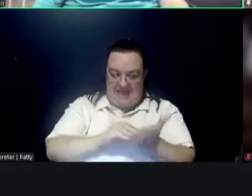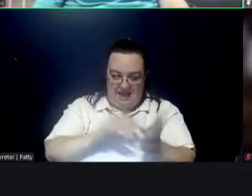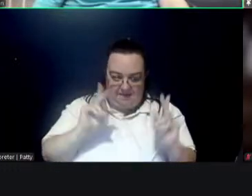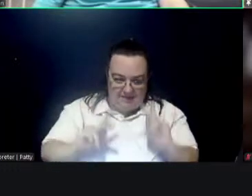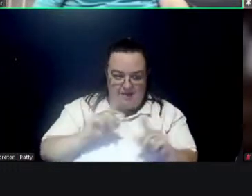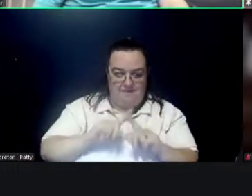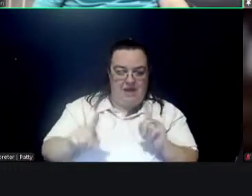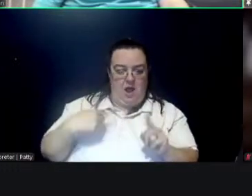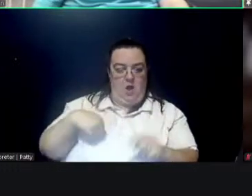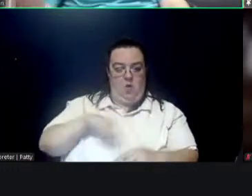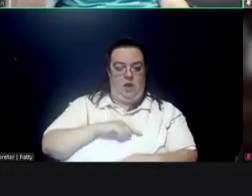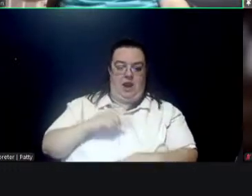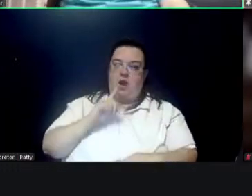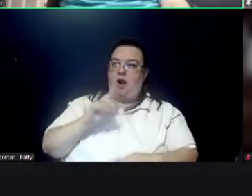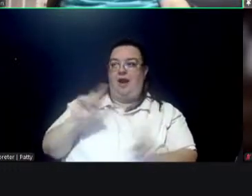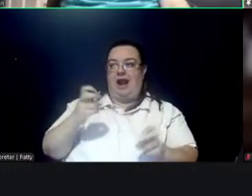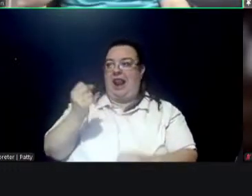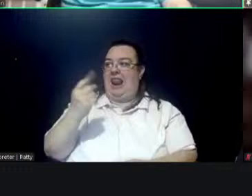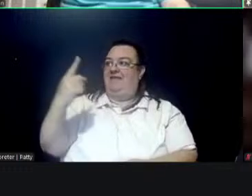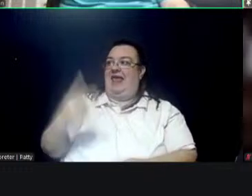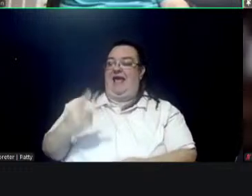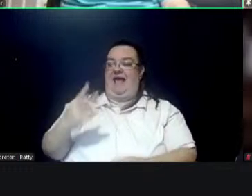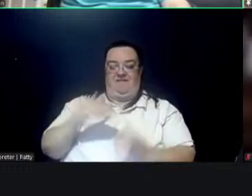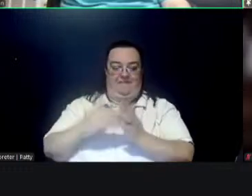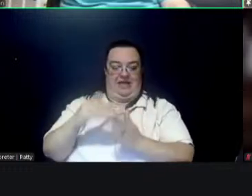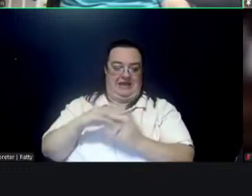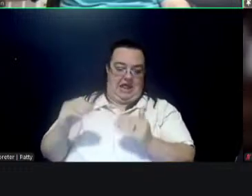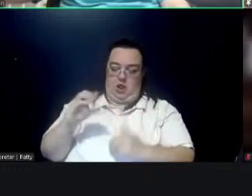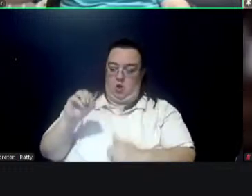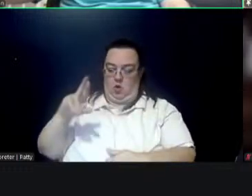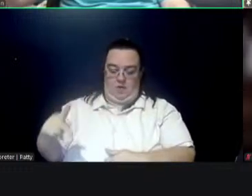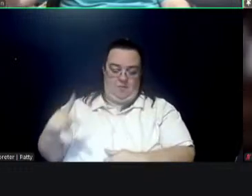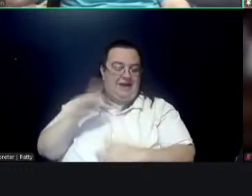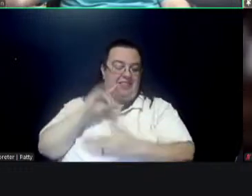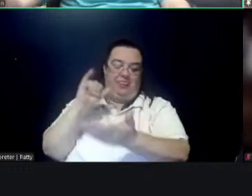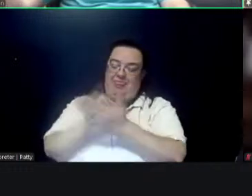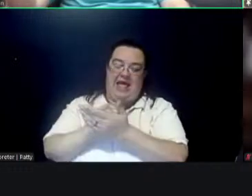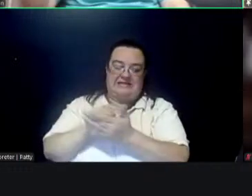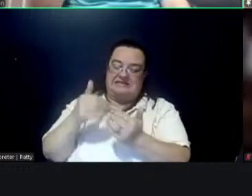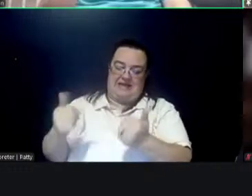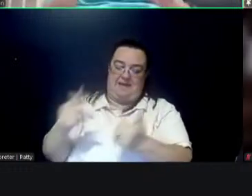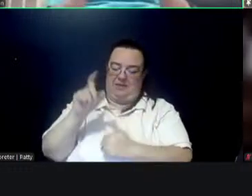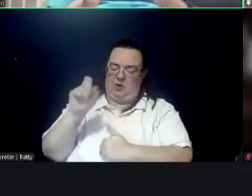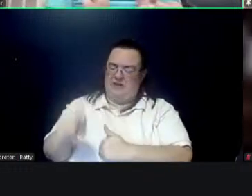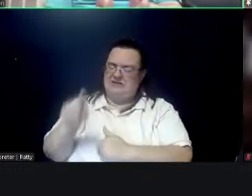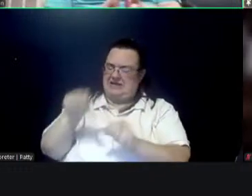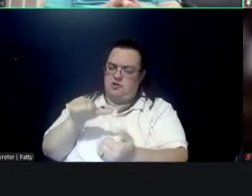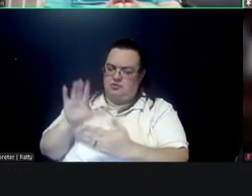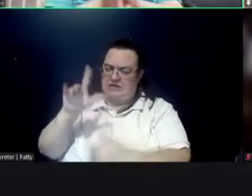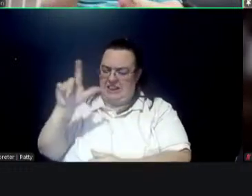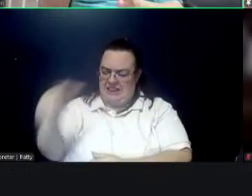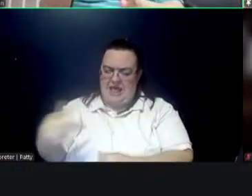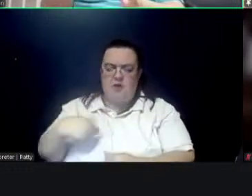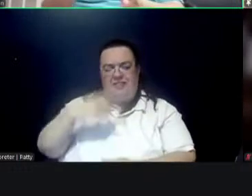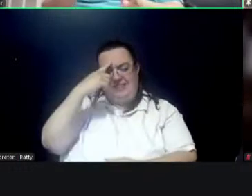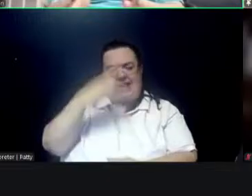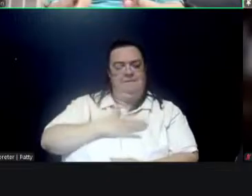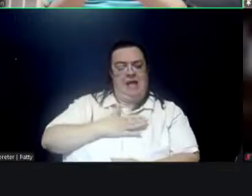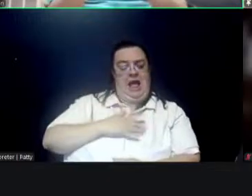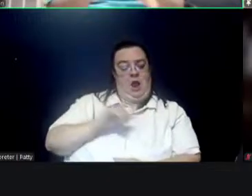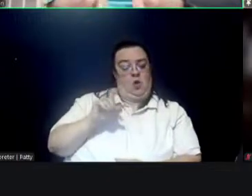million corporation? That's a separate question I think we can address later. I think my question is,